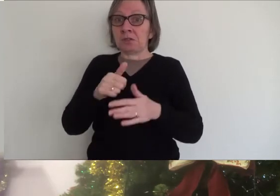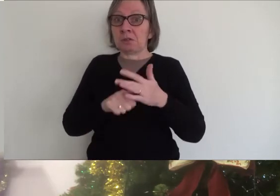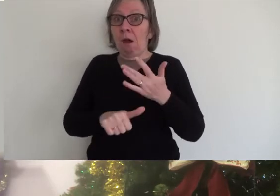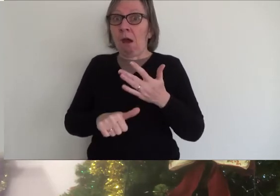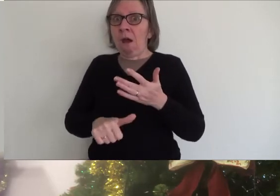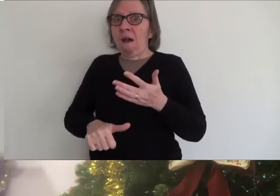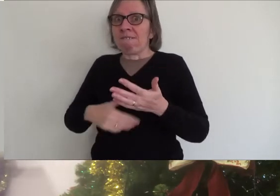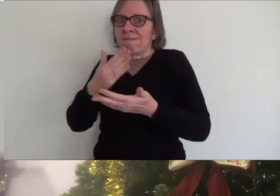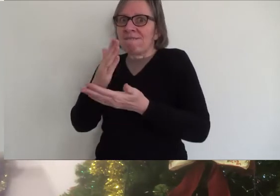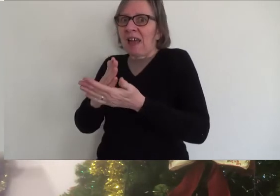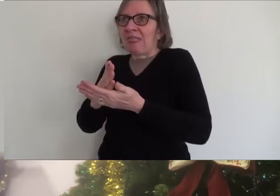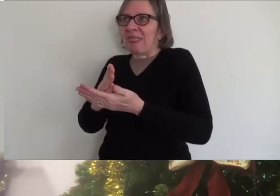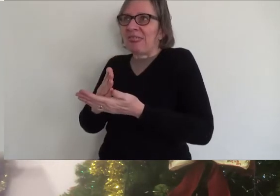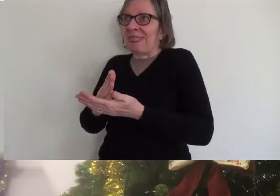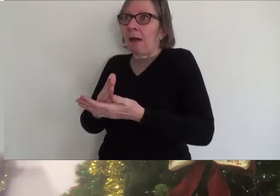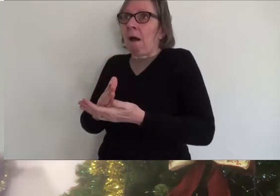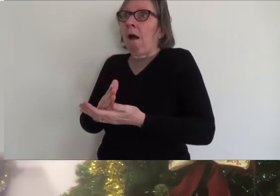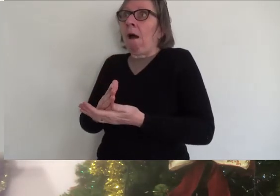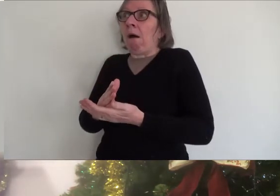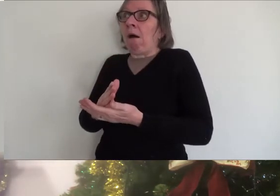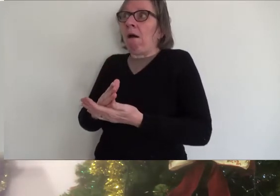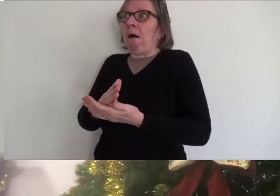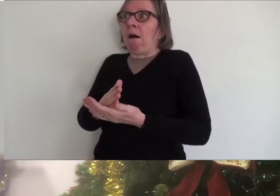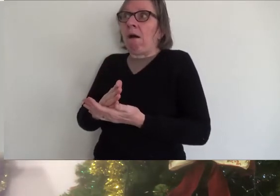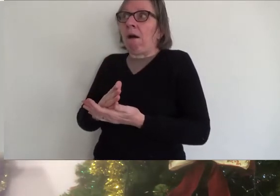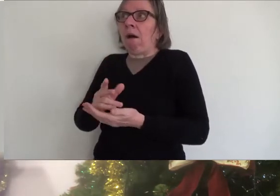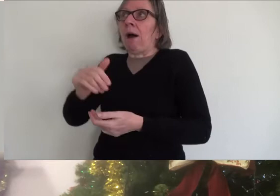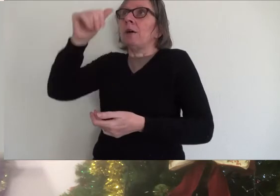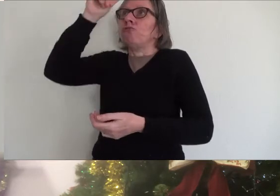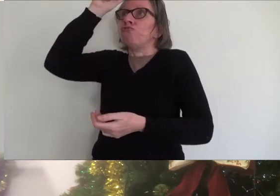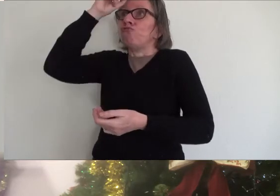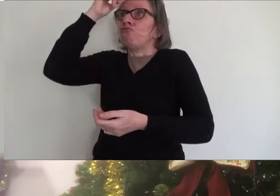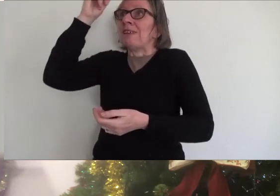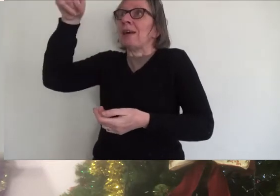realize and everything fits and you know that Jesus is the answer.